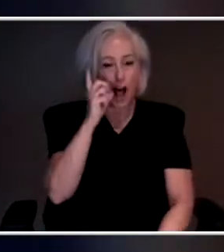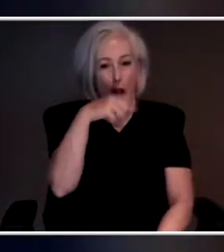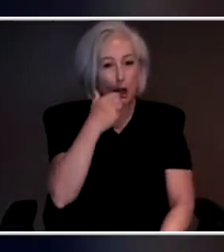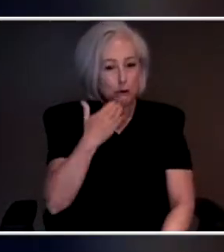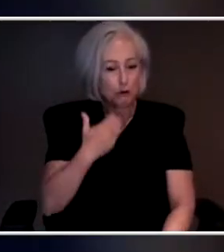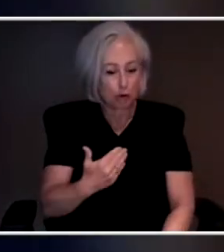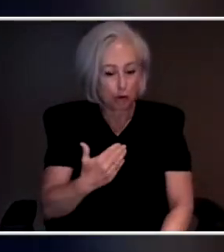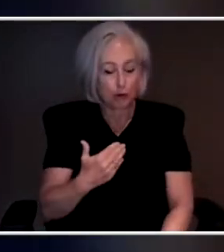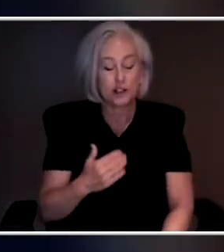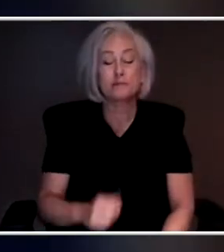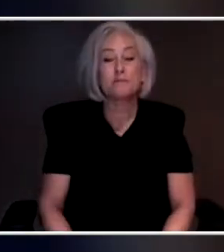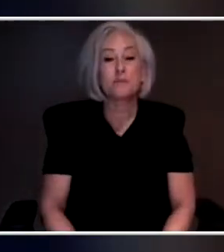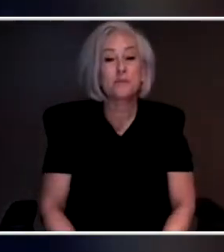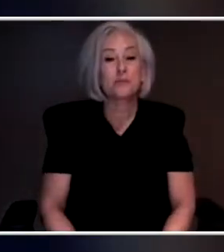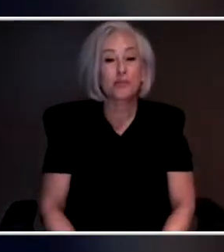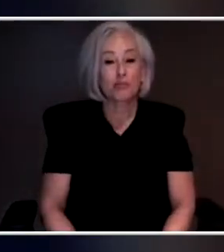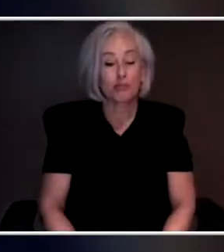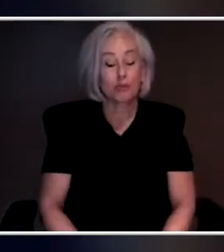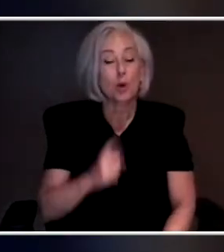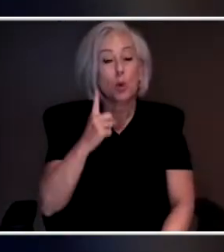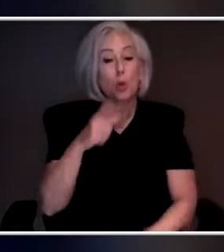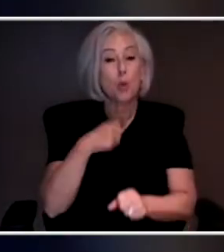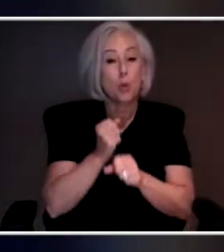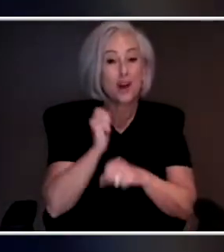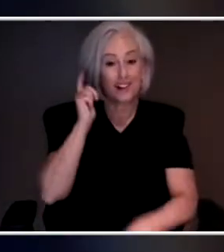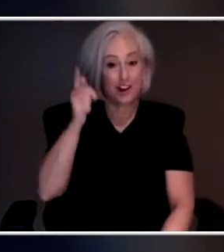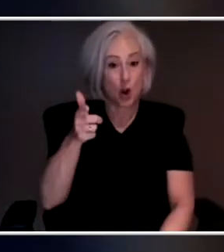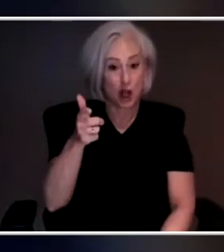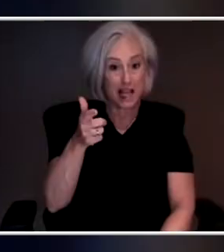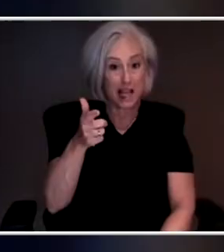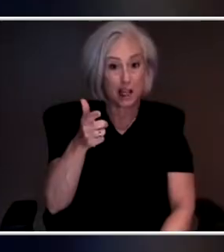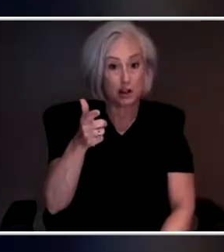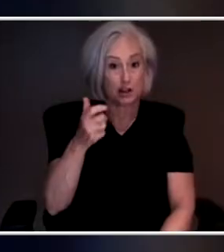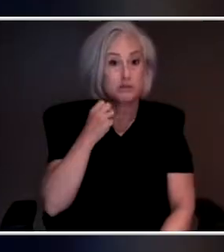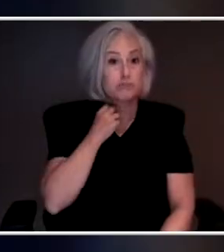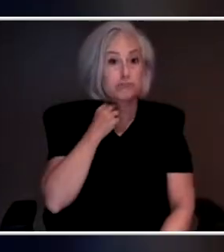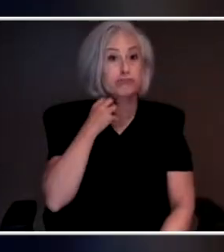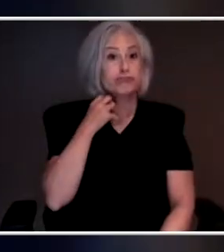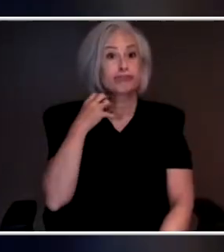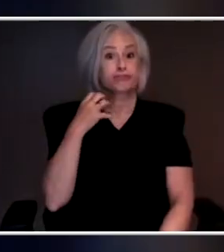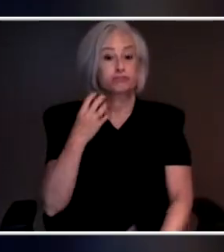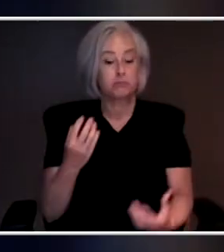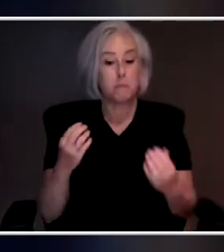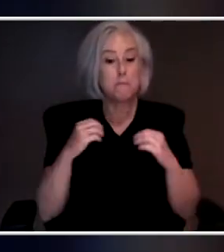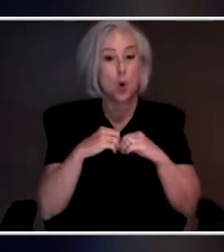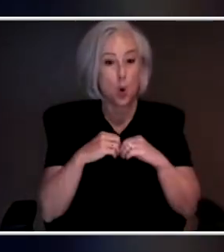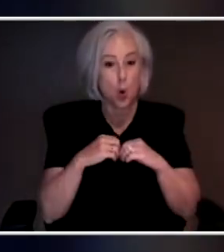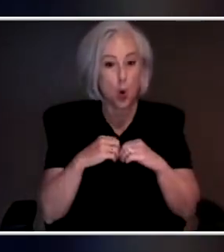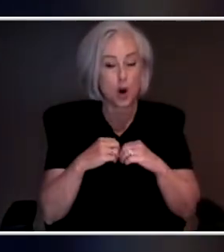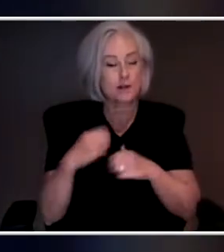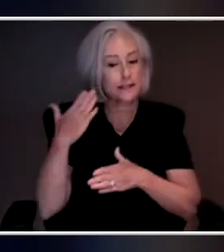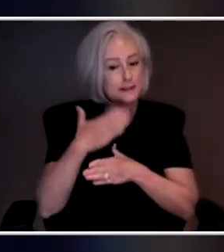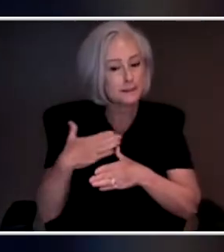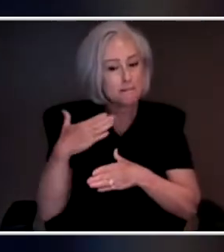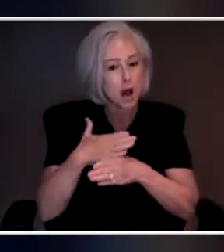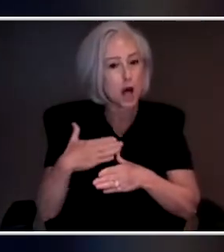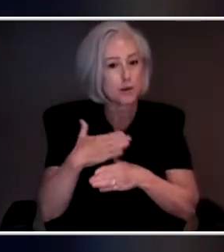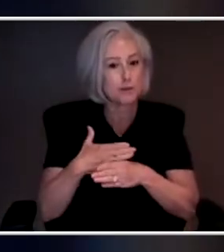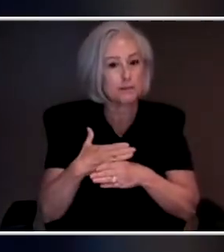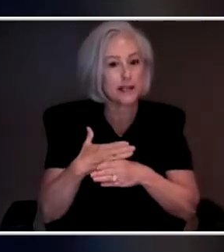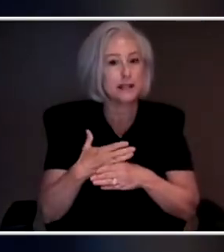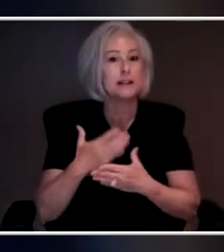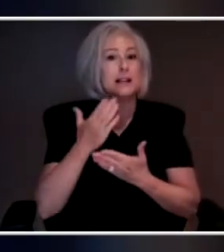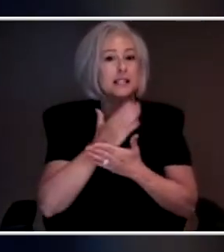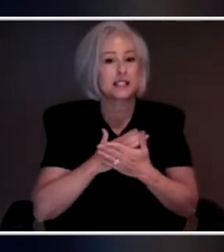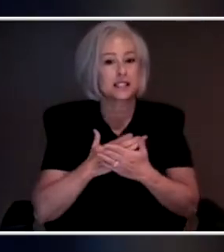And by the time a year later, it had grown more, and it was starting to annoy me. Certain necklines of my